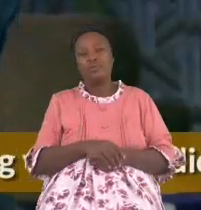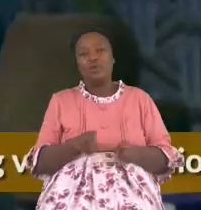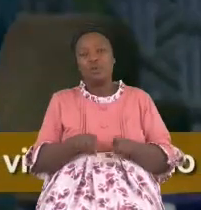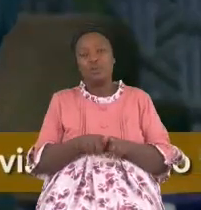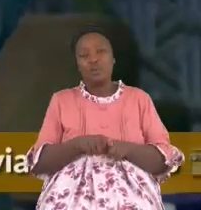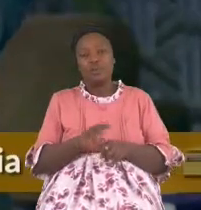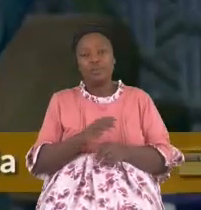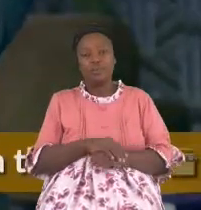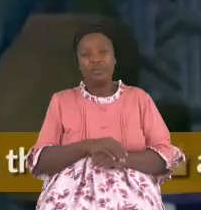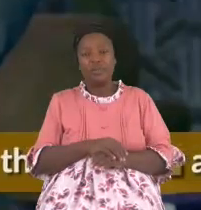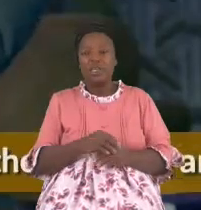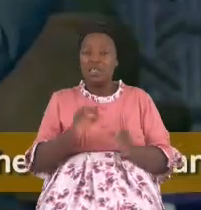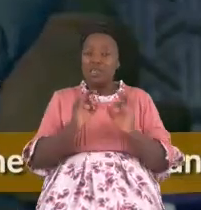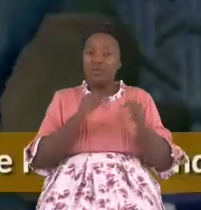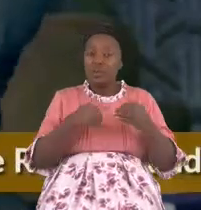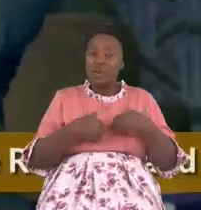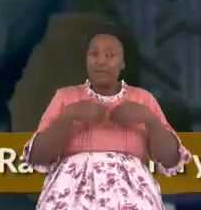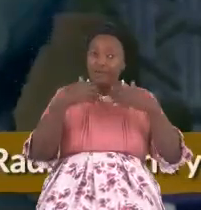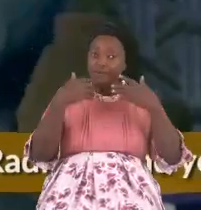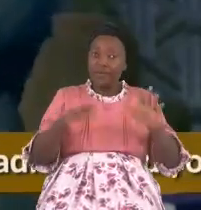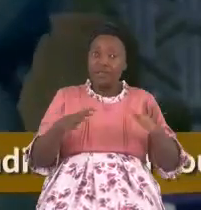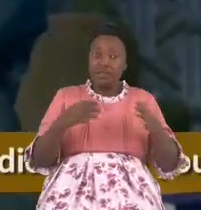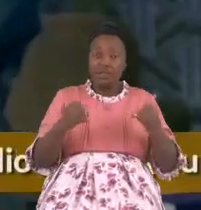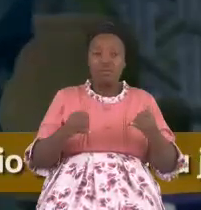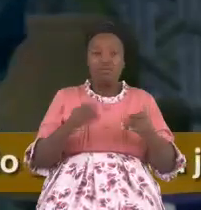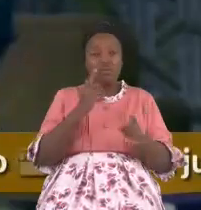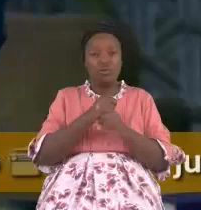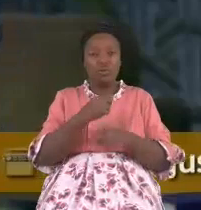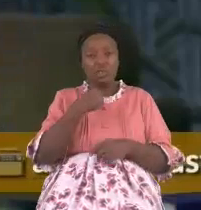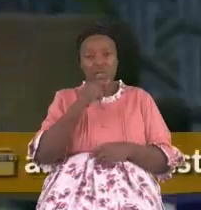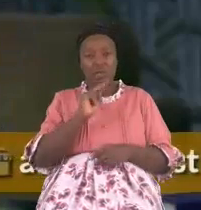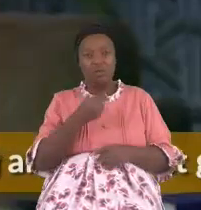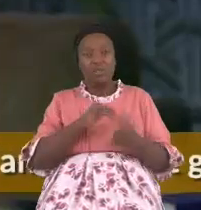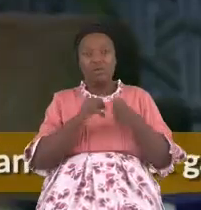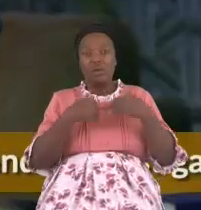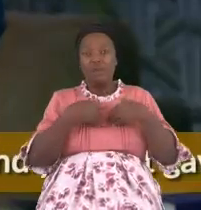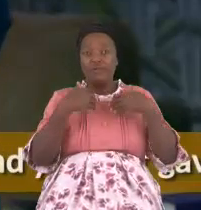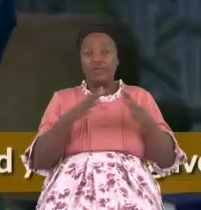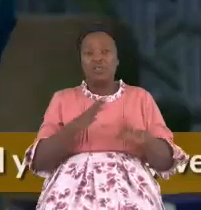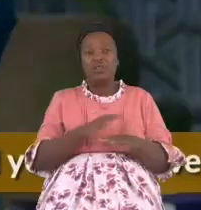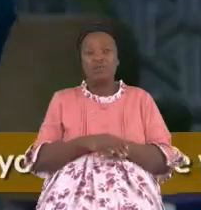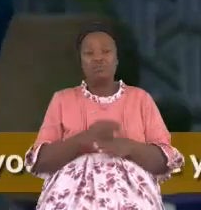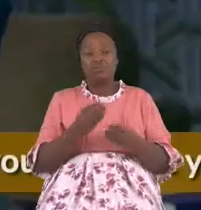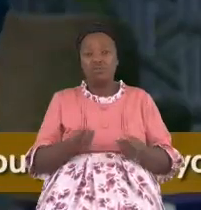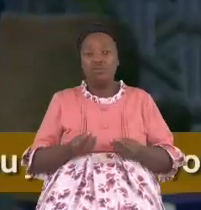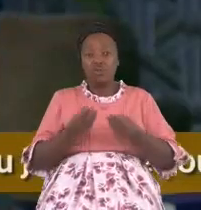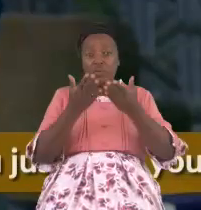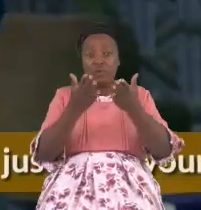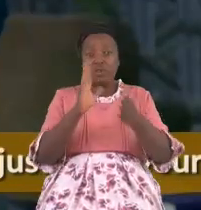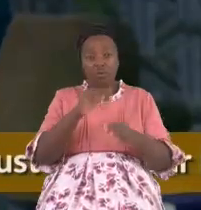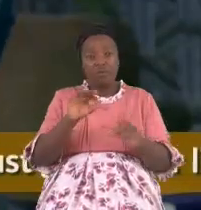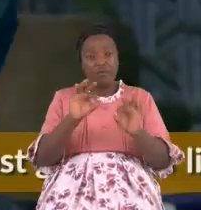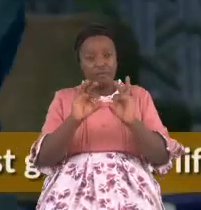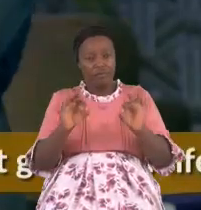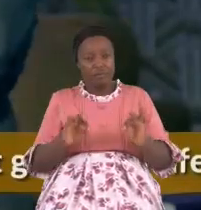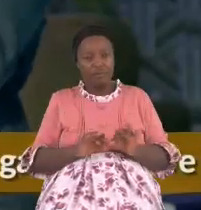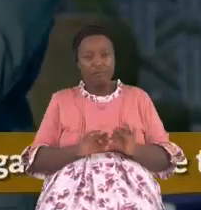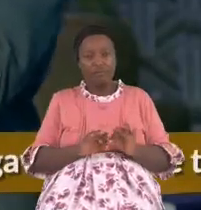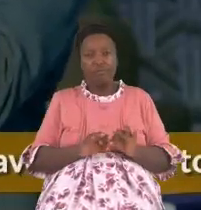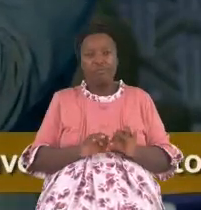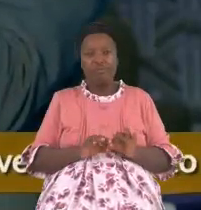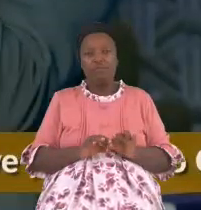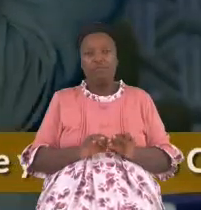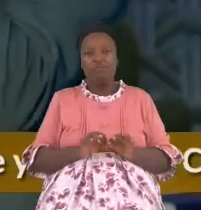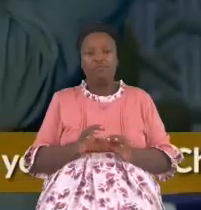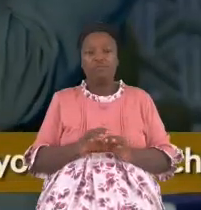if you are done can you wave your hand remember to submit your forms the completed ones to the supervisor